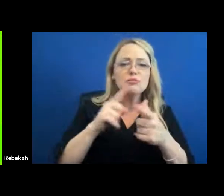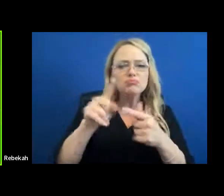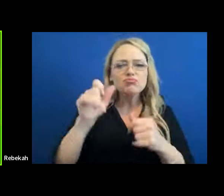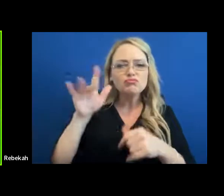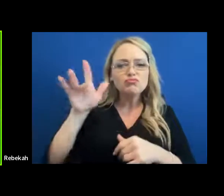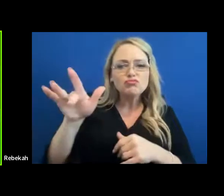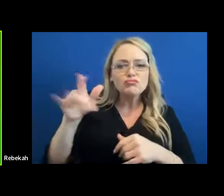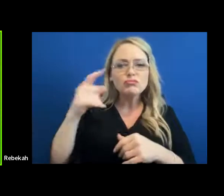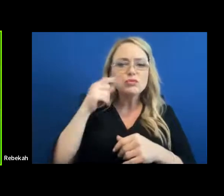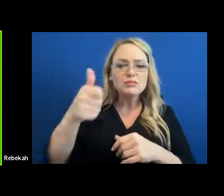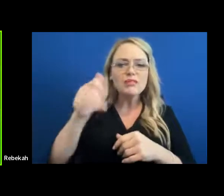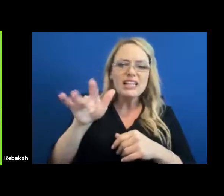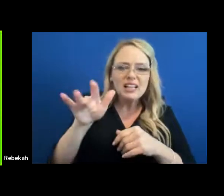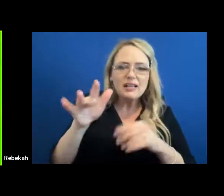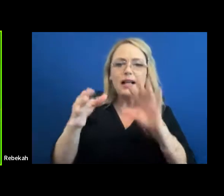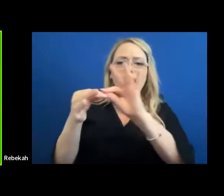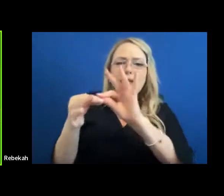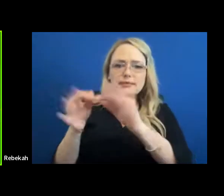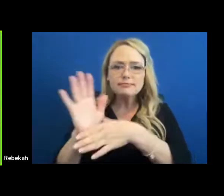it more fully.